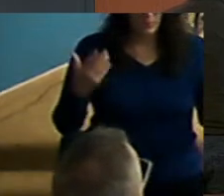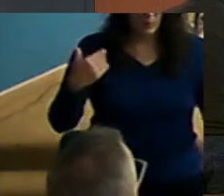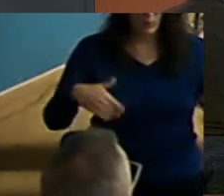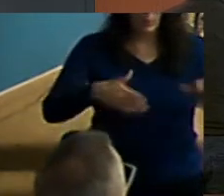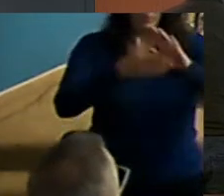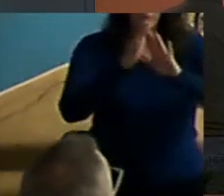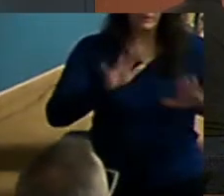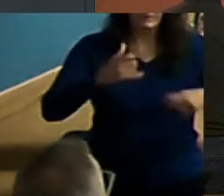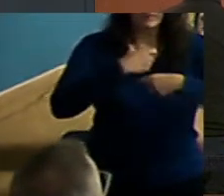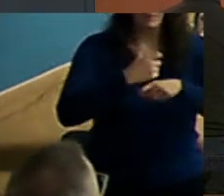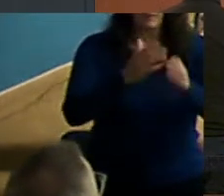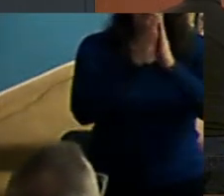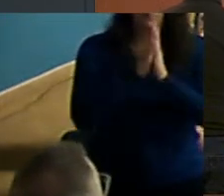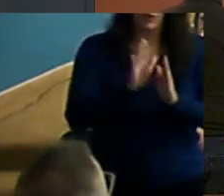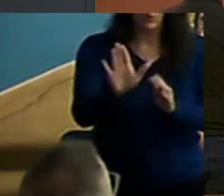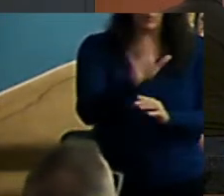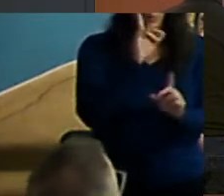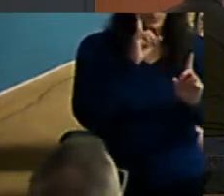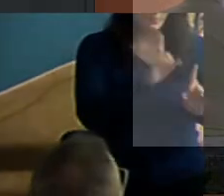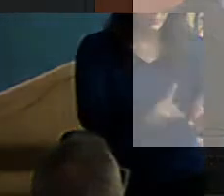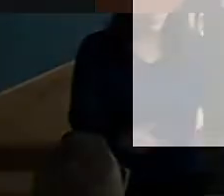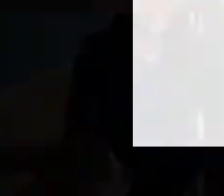Go in peace and make prayer a mission.